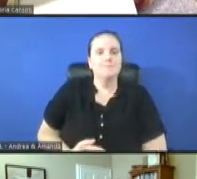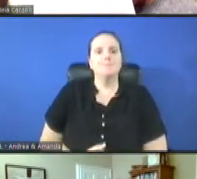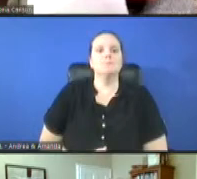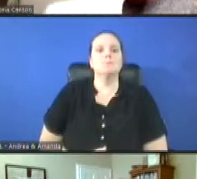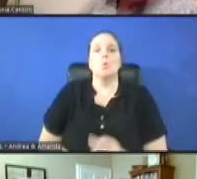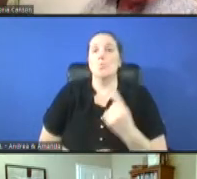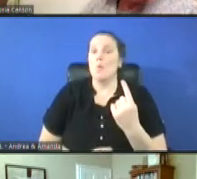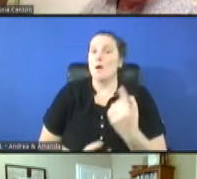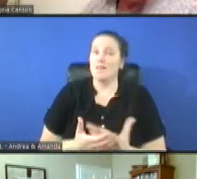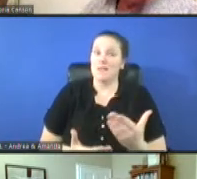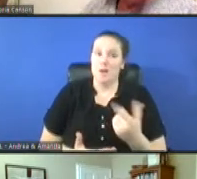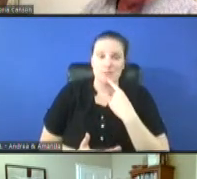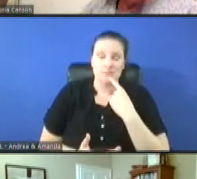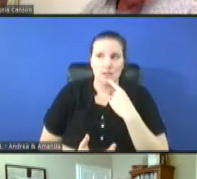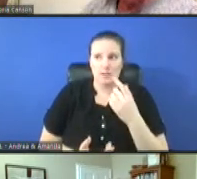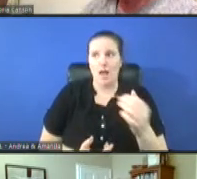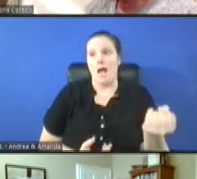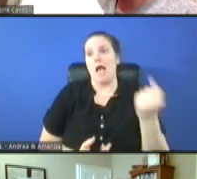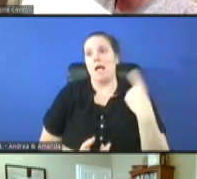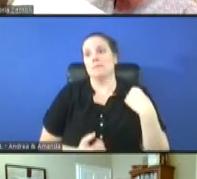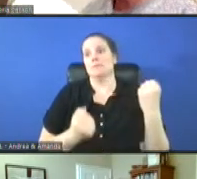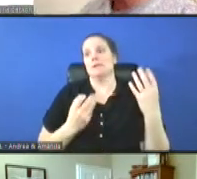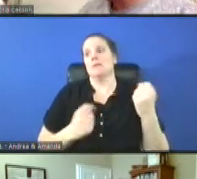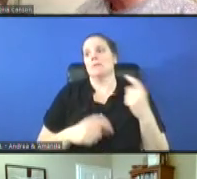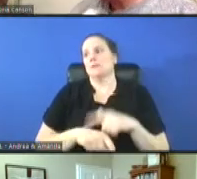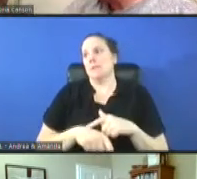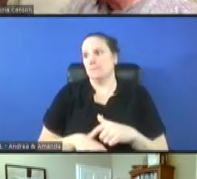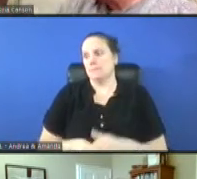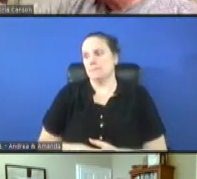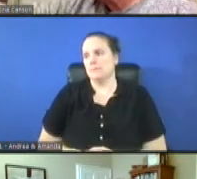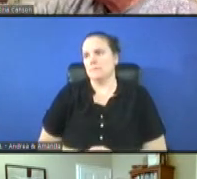say, because it's been asked of me a number of times,